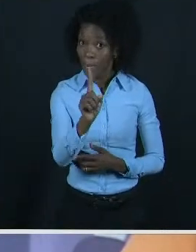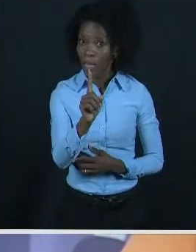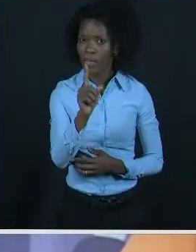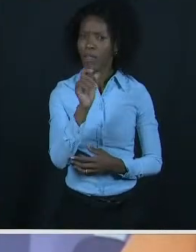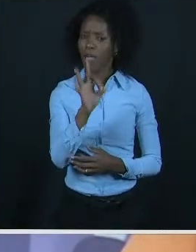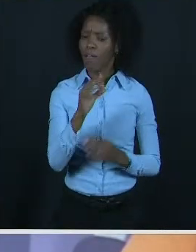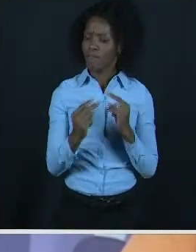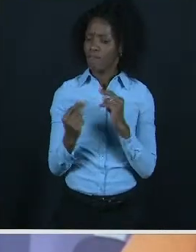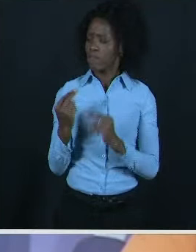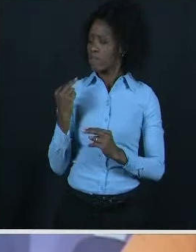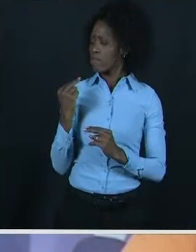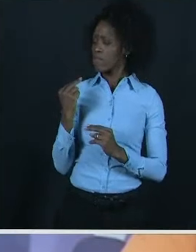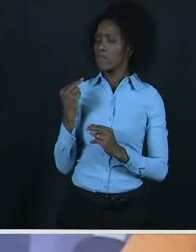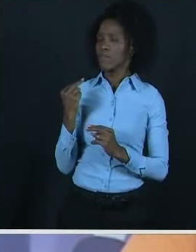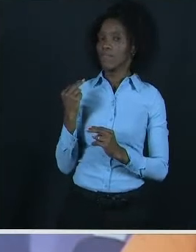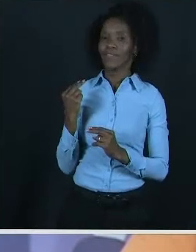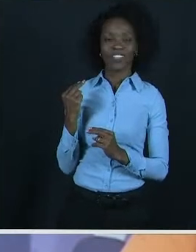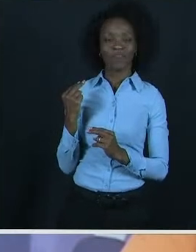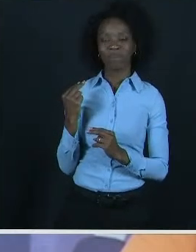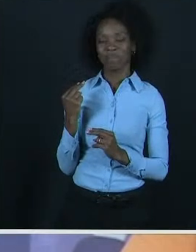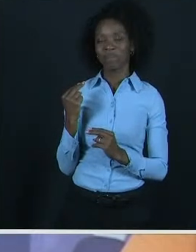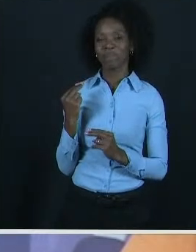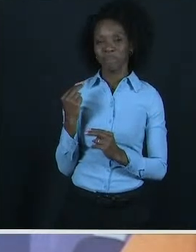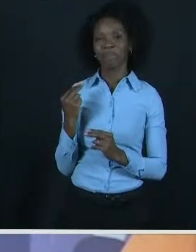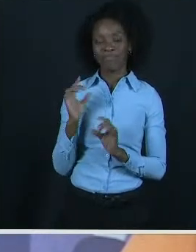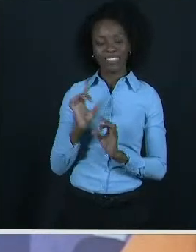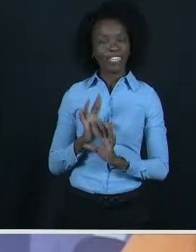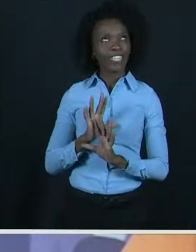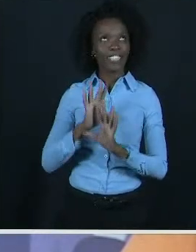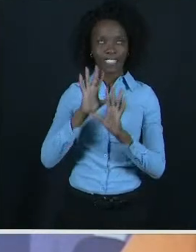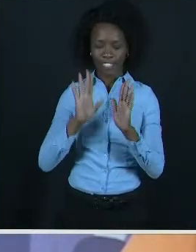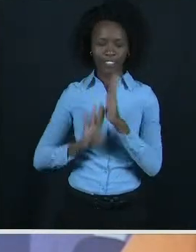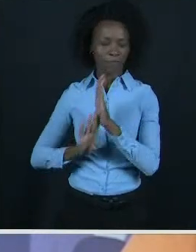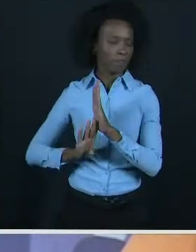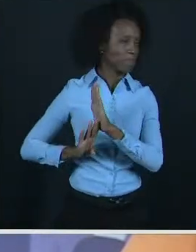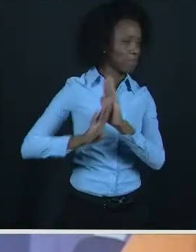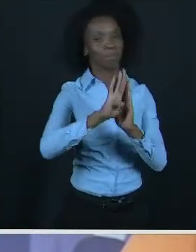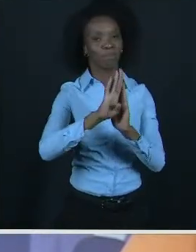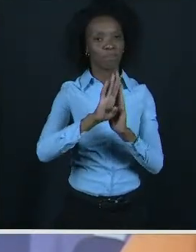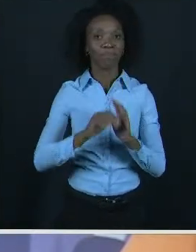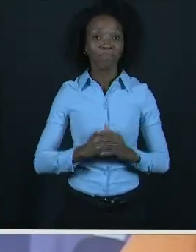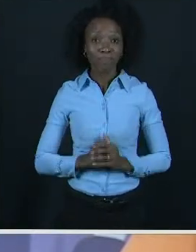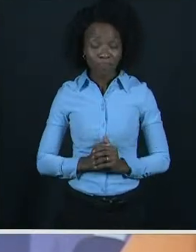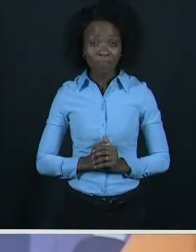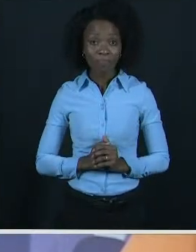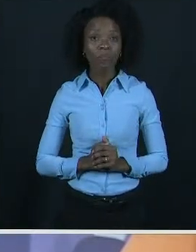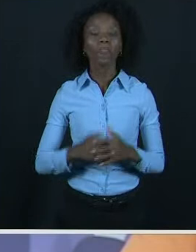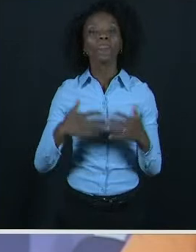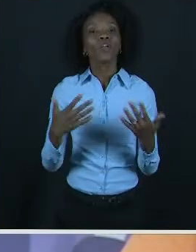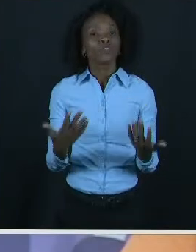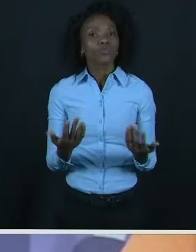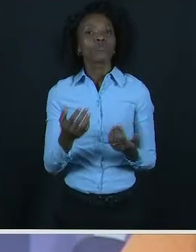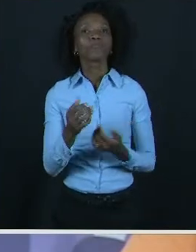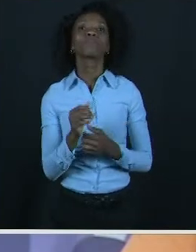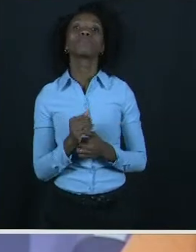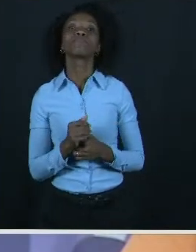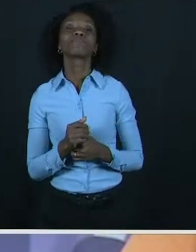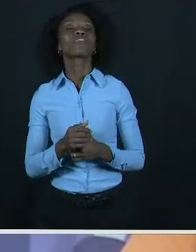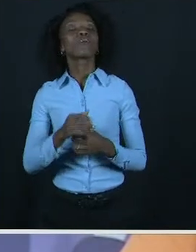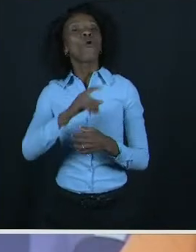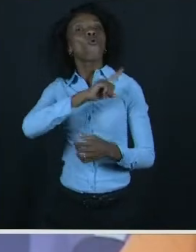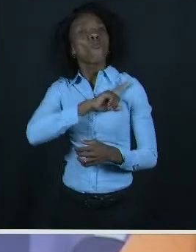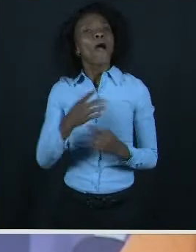you look at it from a historical point of view, we have made an improvement there. But this has been at your